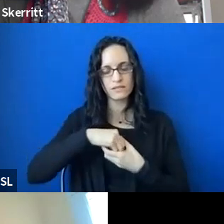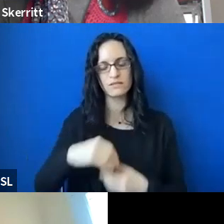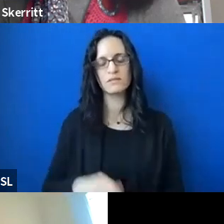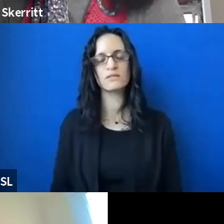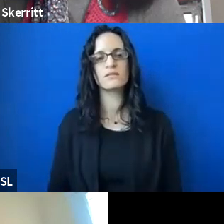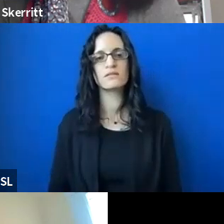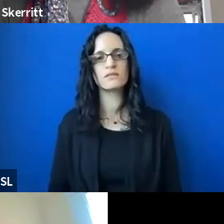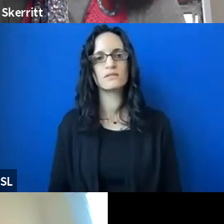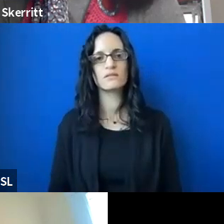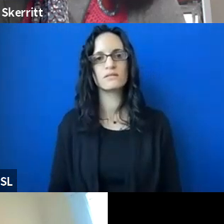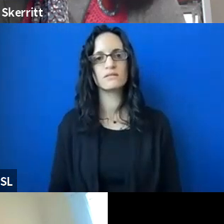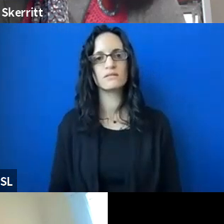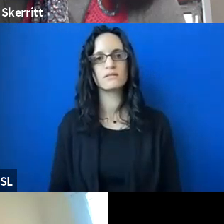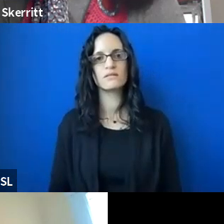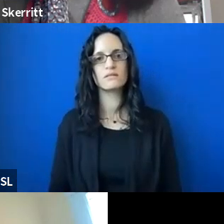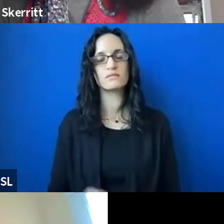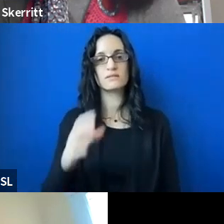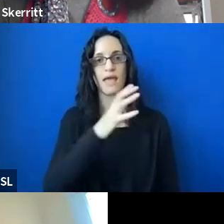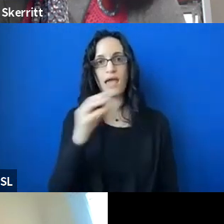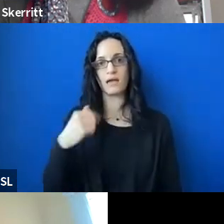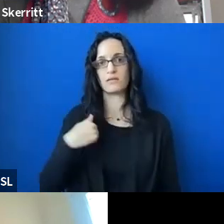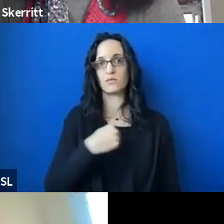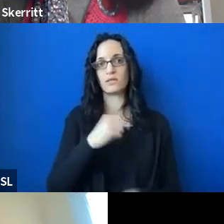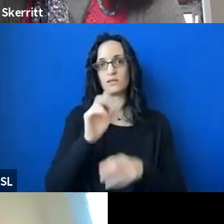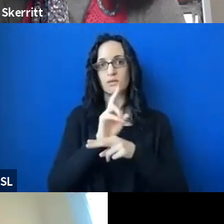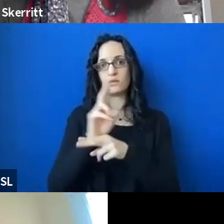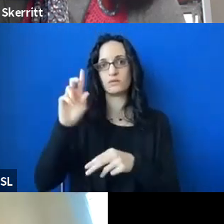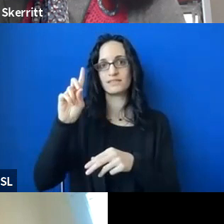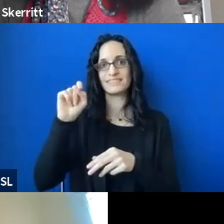and that it is data driven.